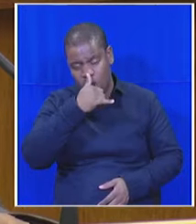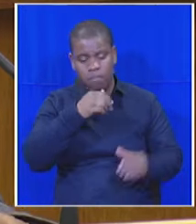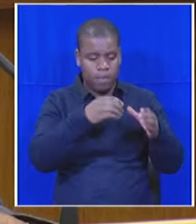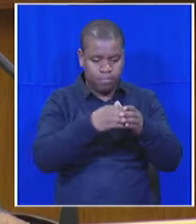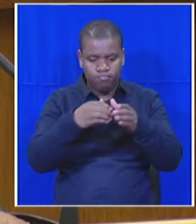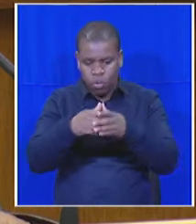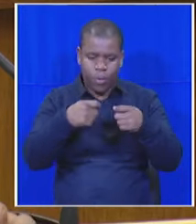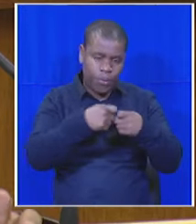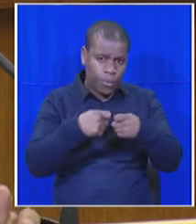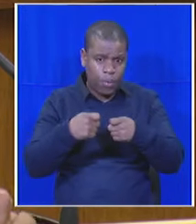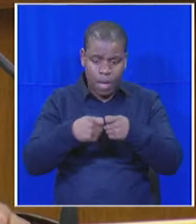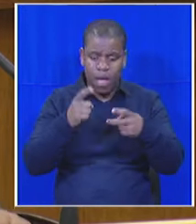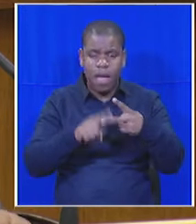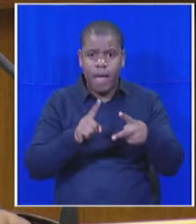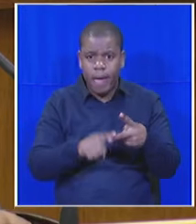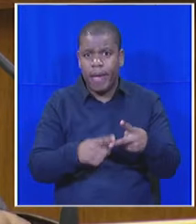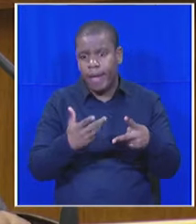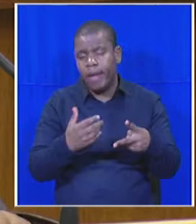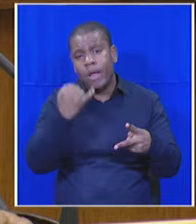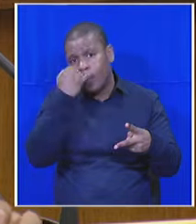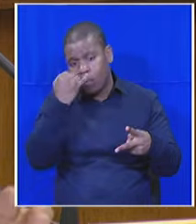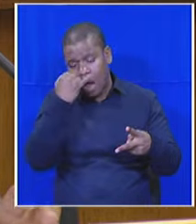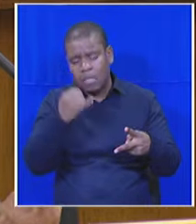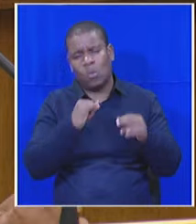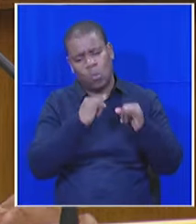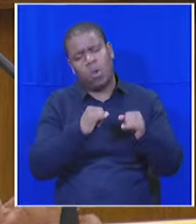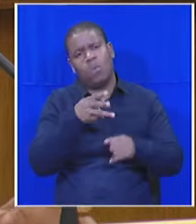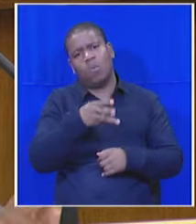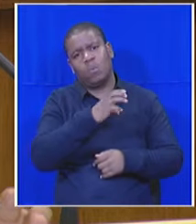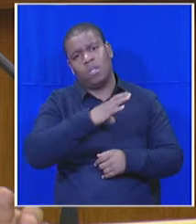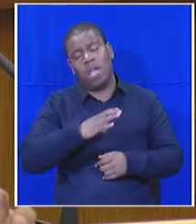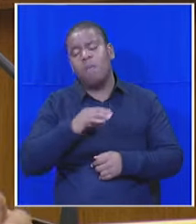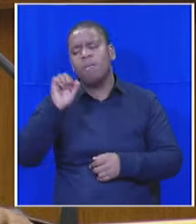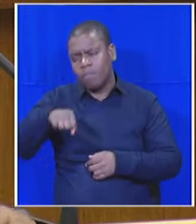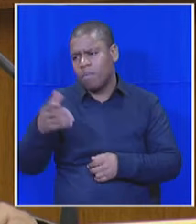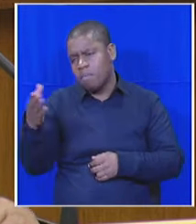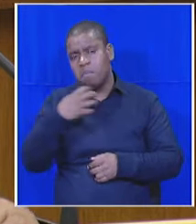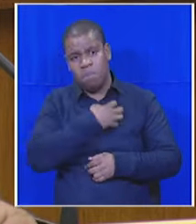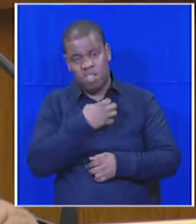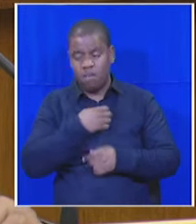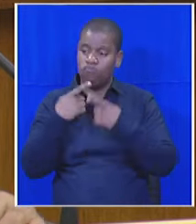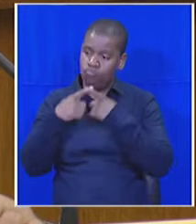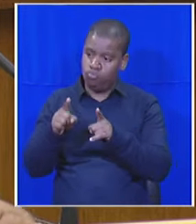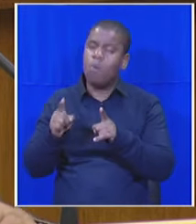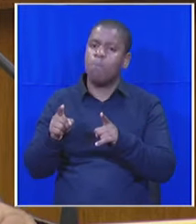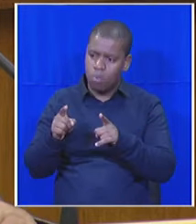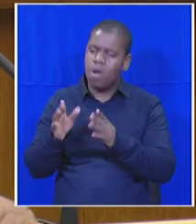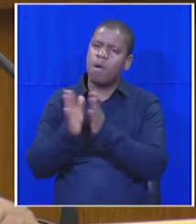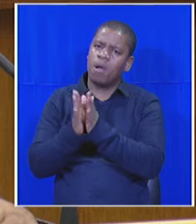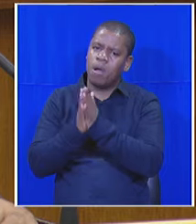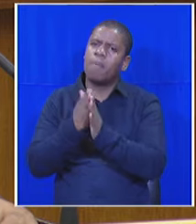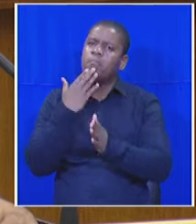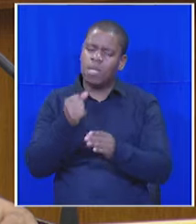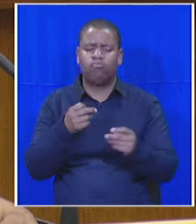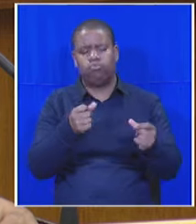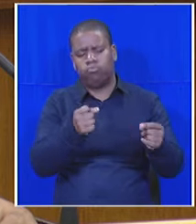think we have discussed this better, and I know Honourable Minister has said that there is some mechanisms that he is putting in place, and we're asking for these to be actually